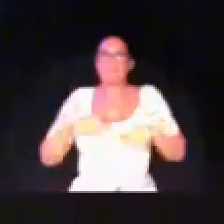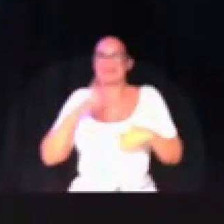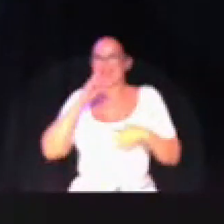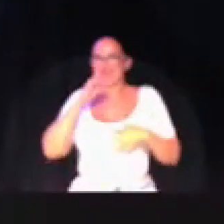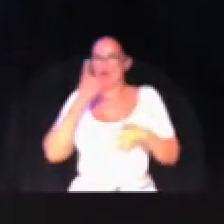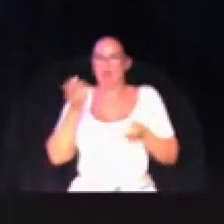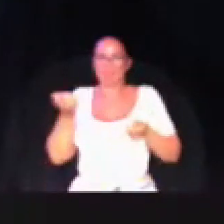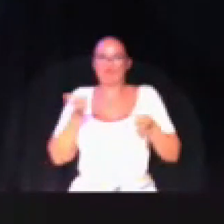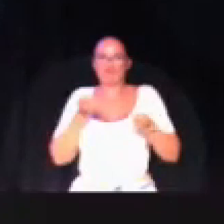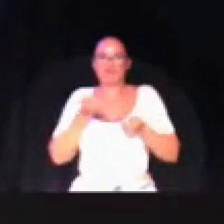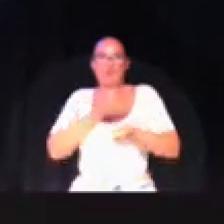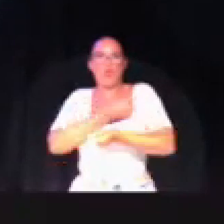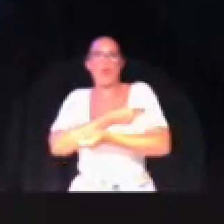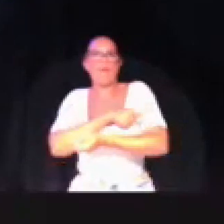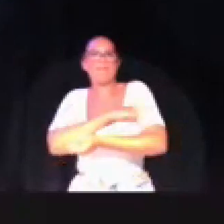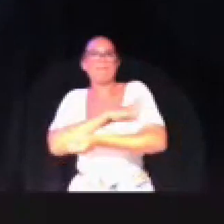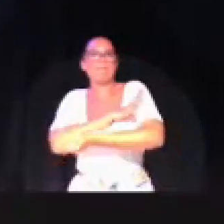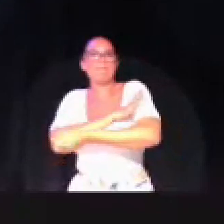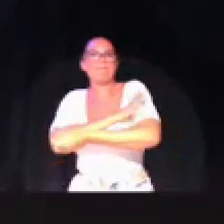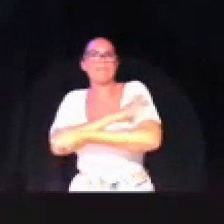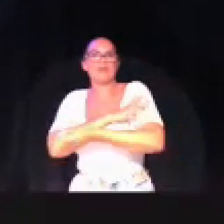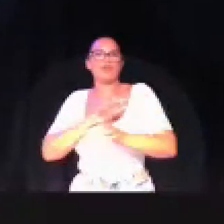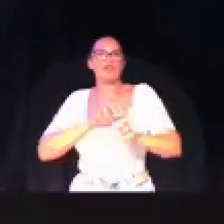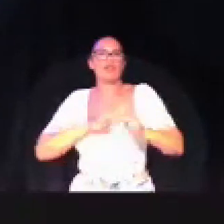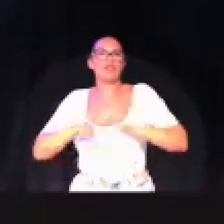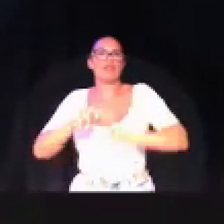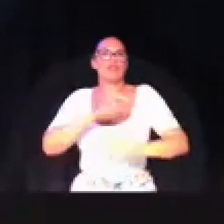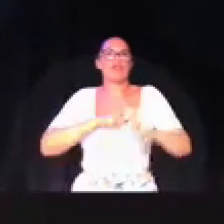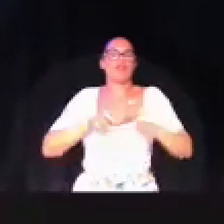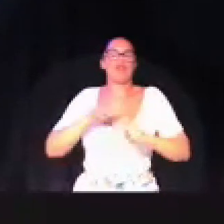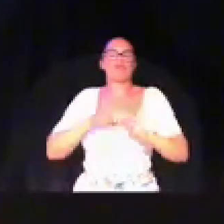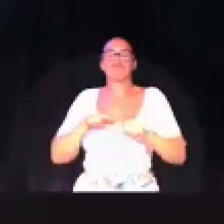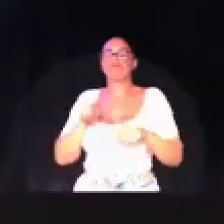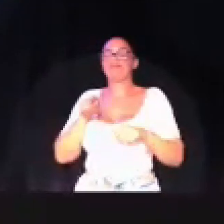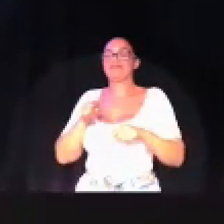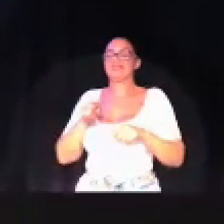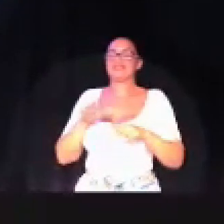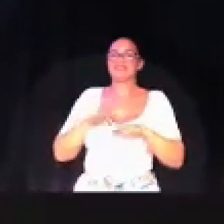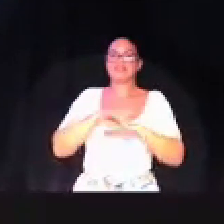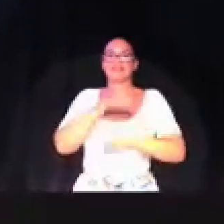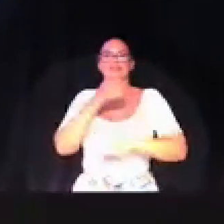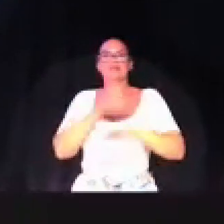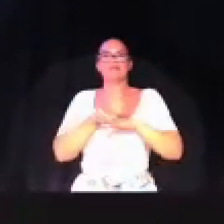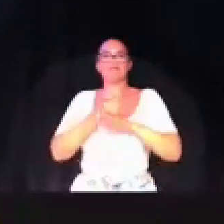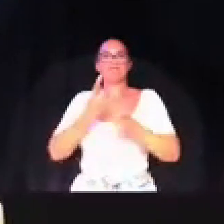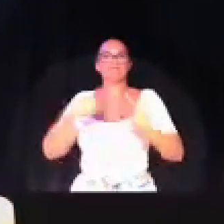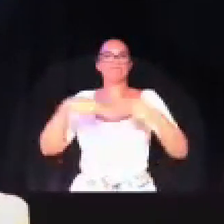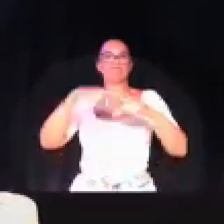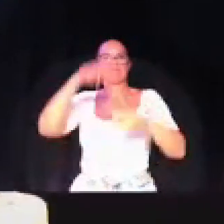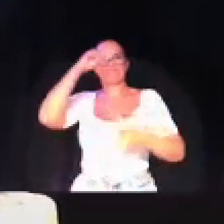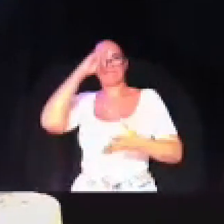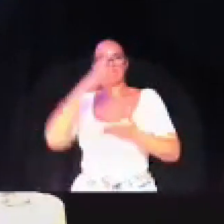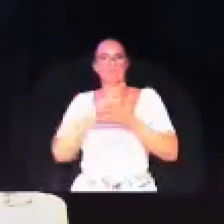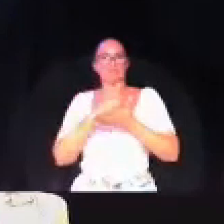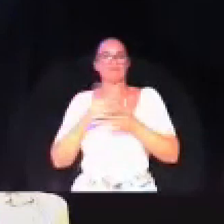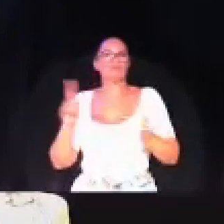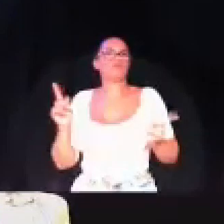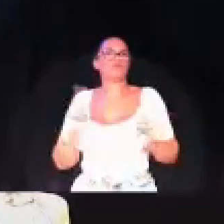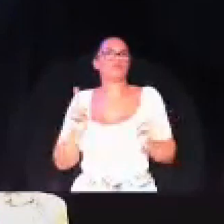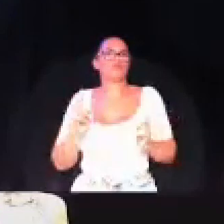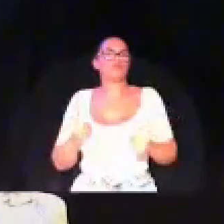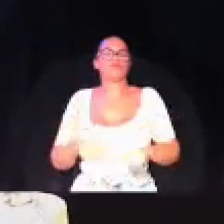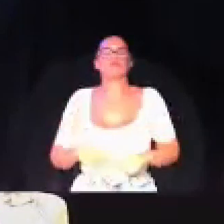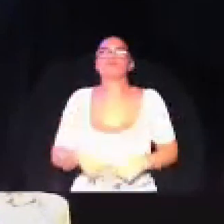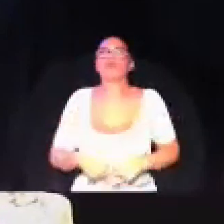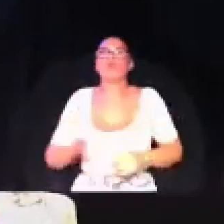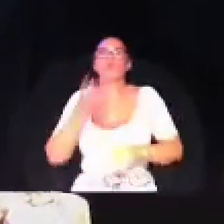movement. So with this setup, we've kind of decided to, it's almost like using all